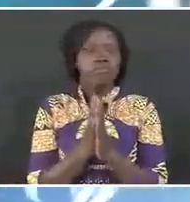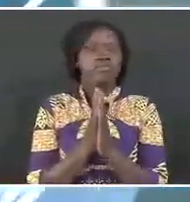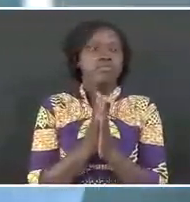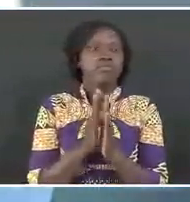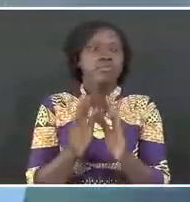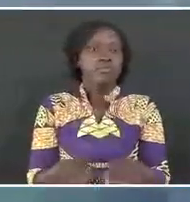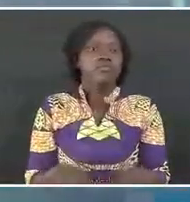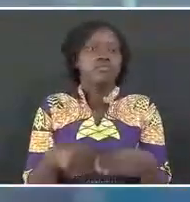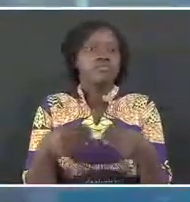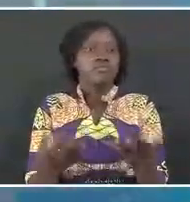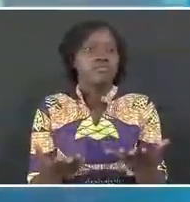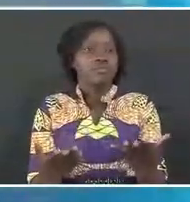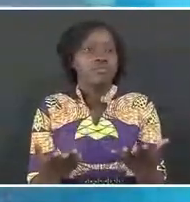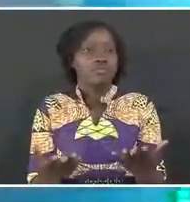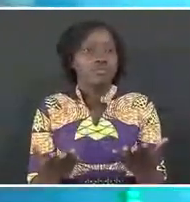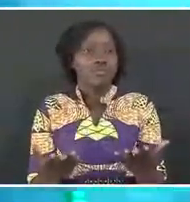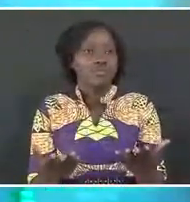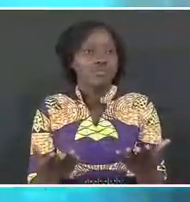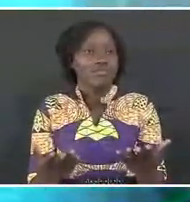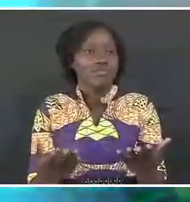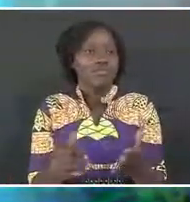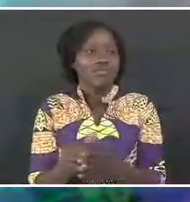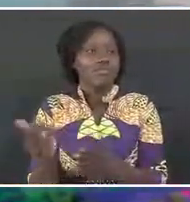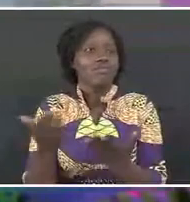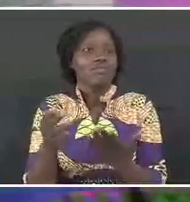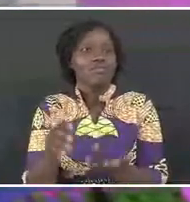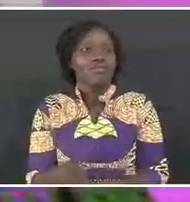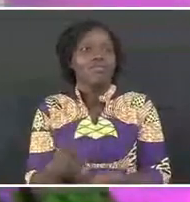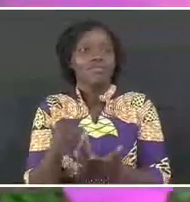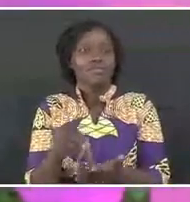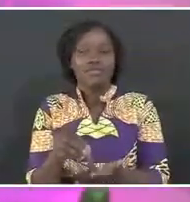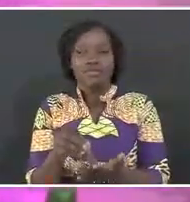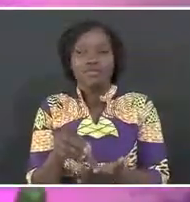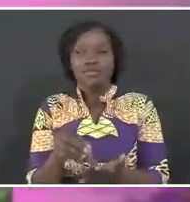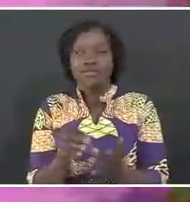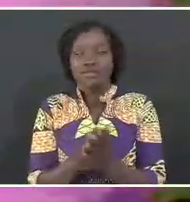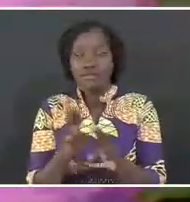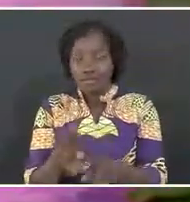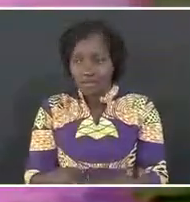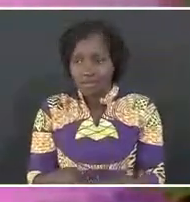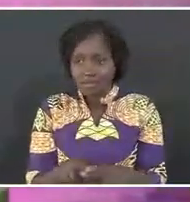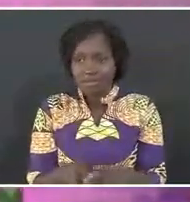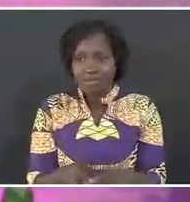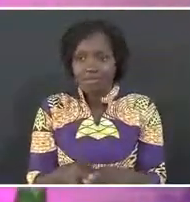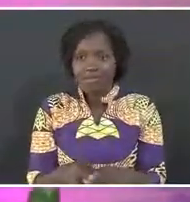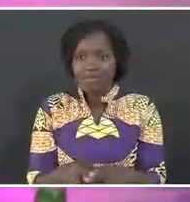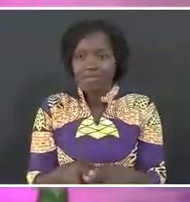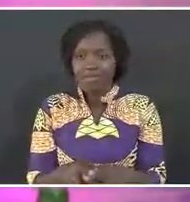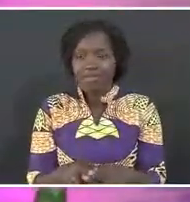our bounties, that is where we specialize. We sit here.